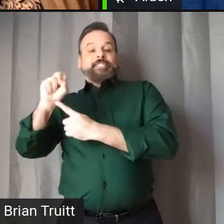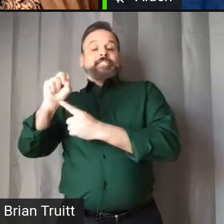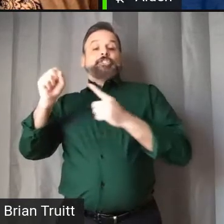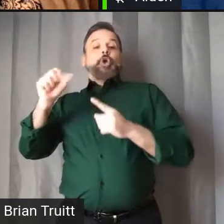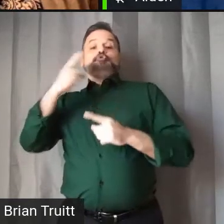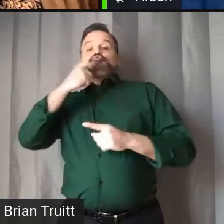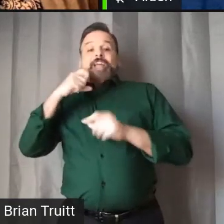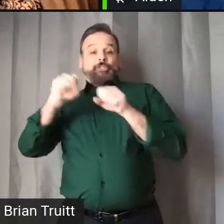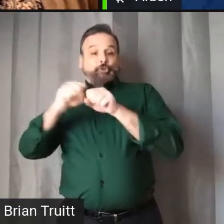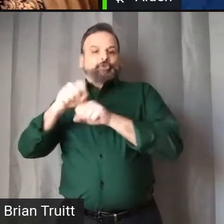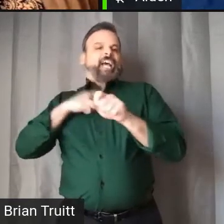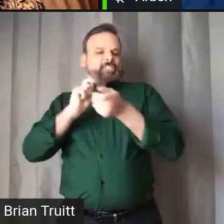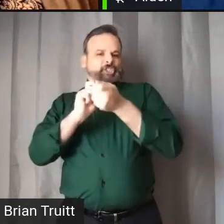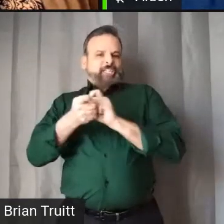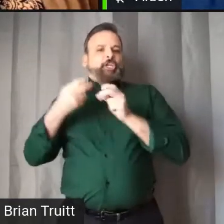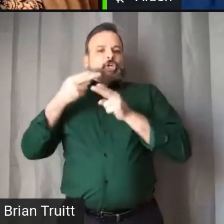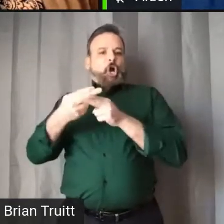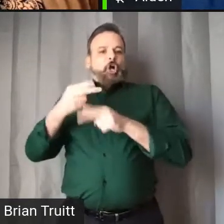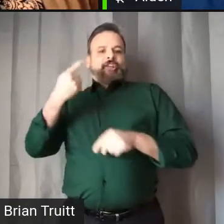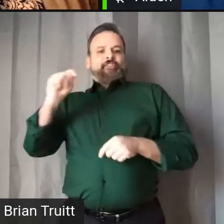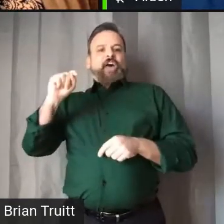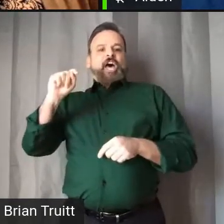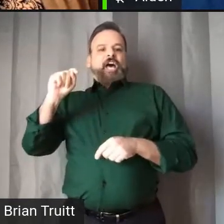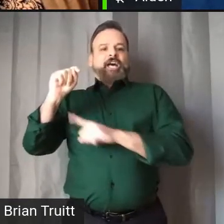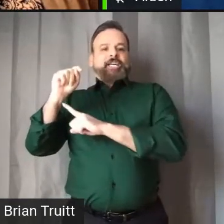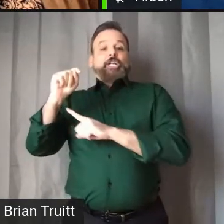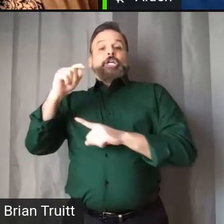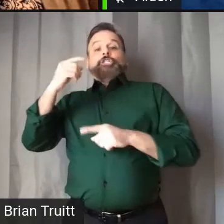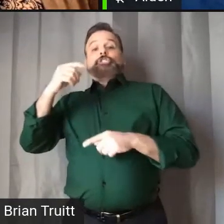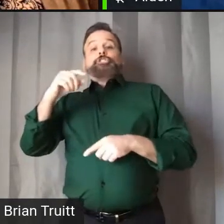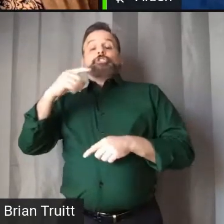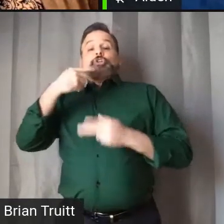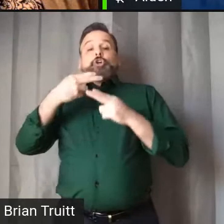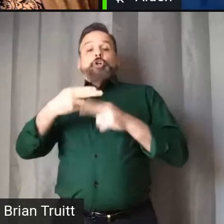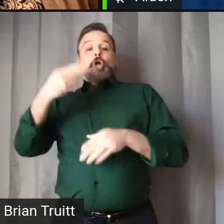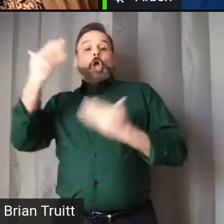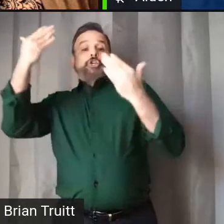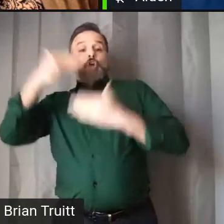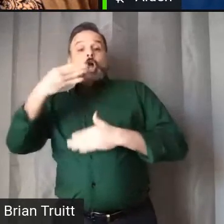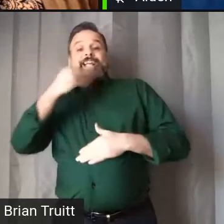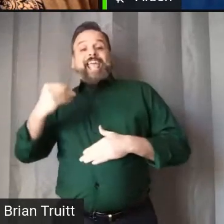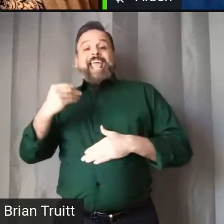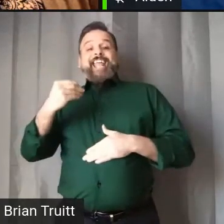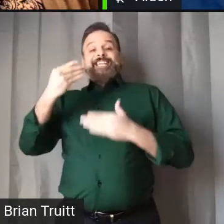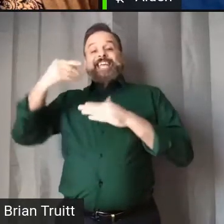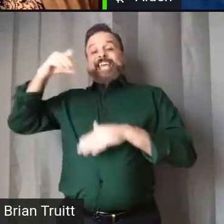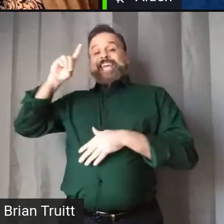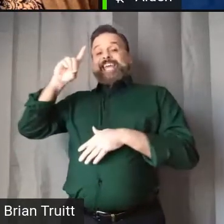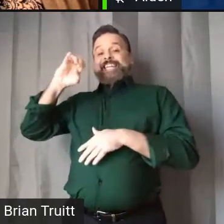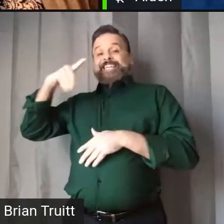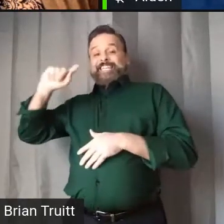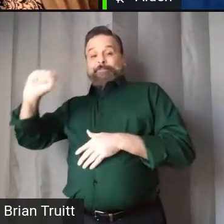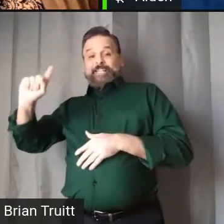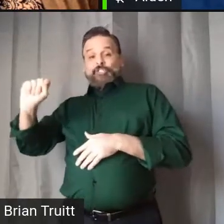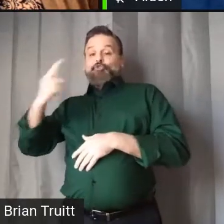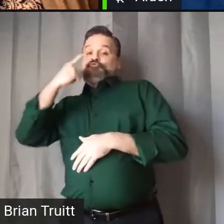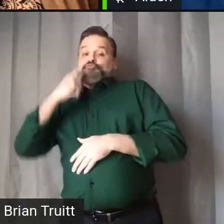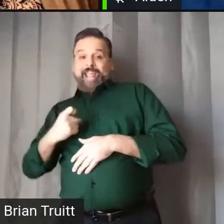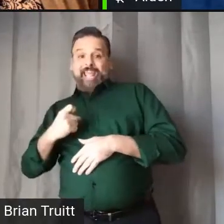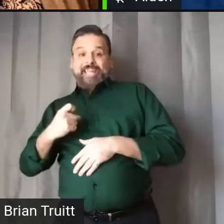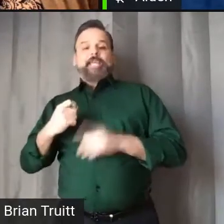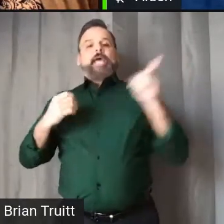Great. And as I said, I'm the author of The Fascinators, Andrew Eliopulos, pronouns are he, him. This is a book about a boy in a